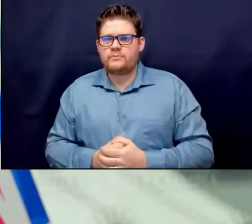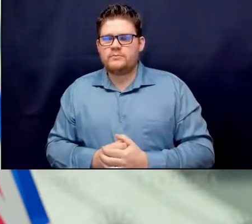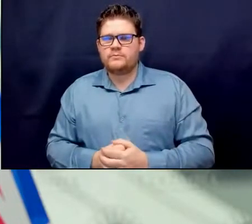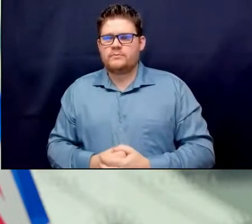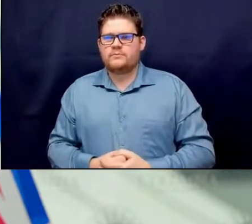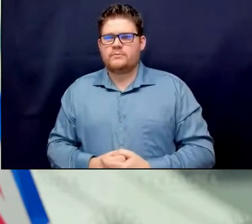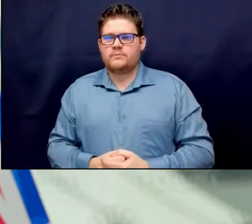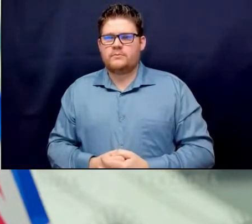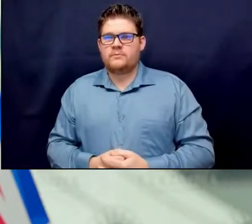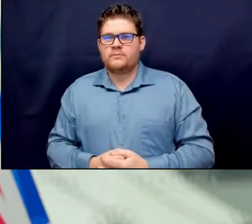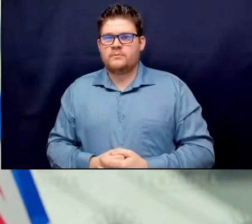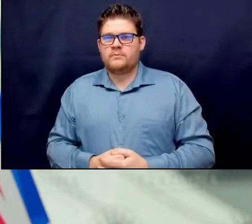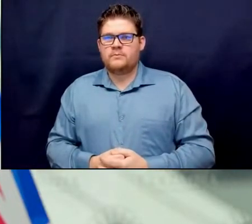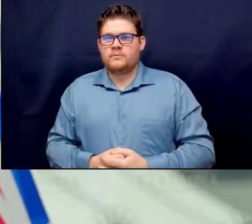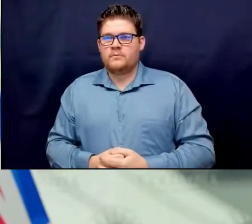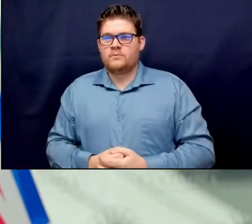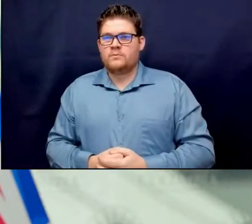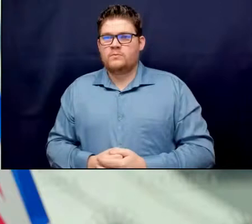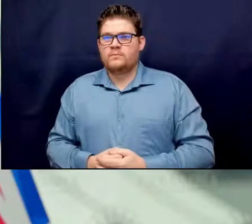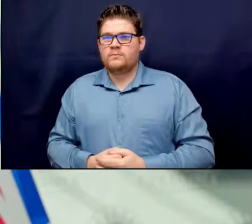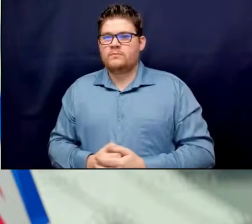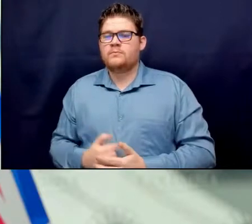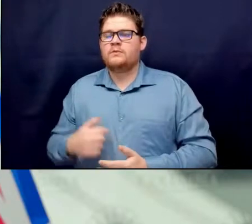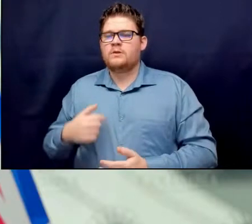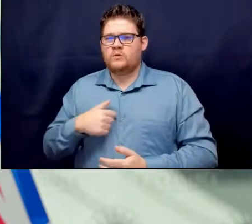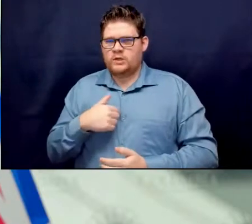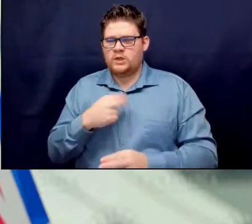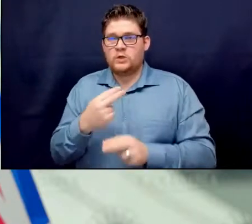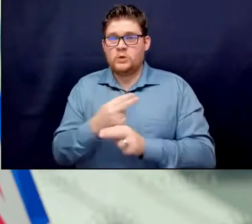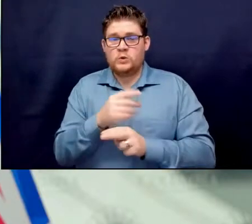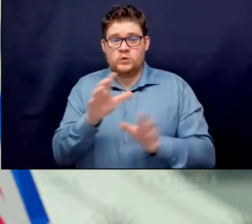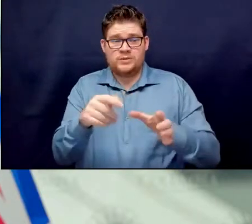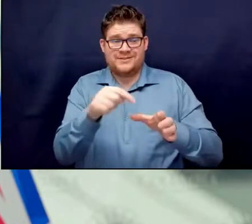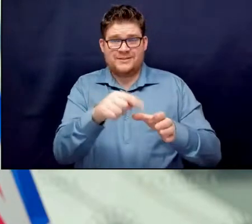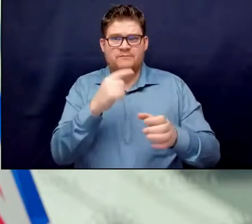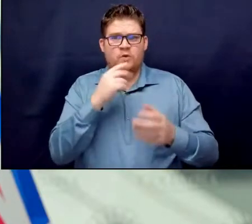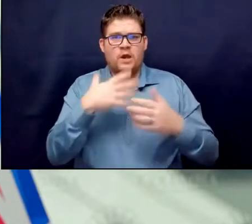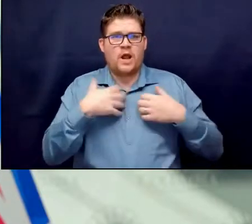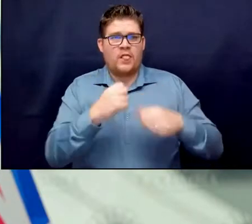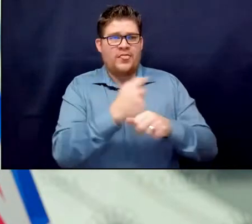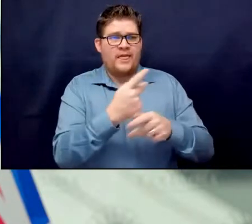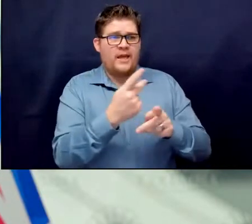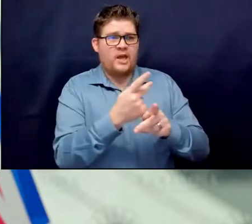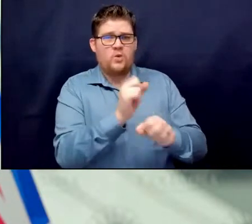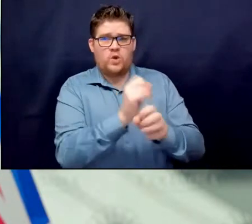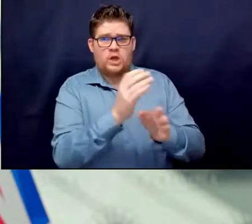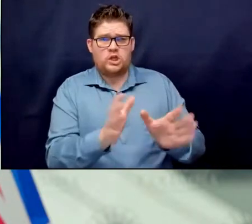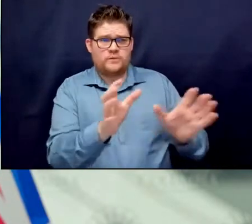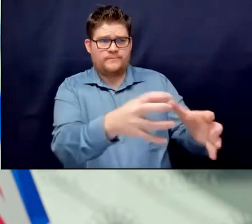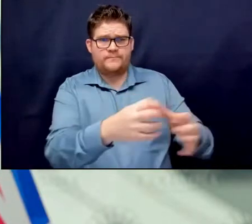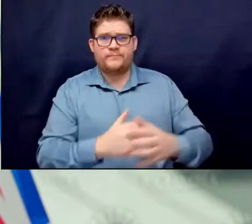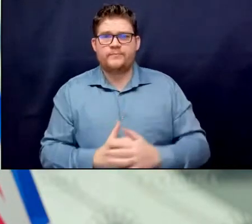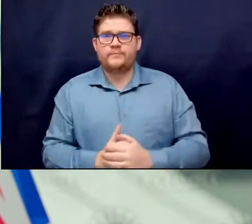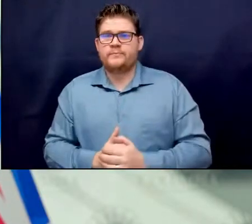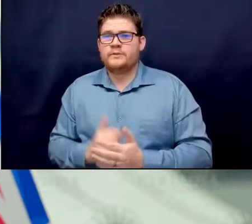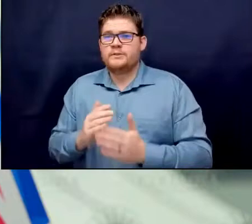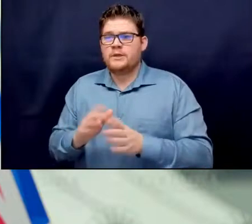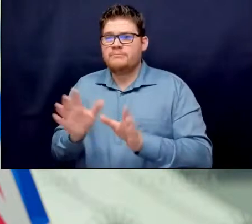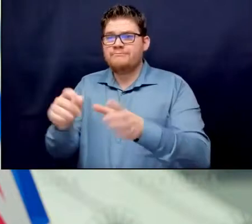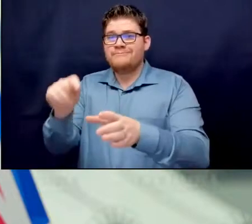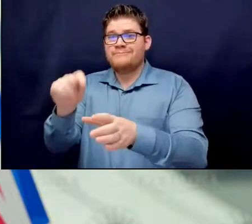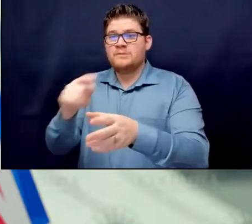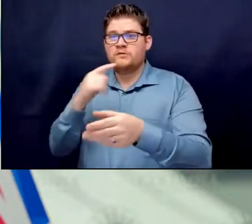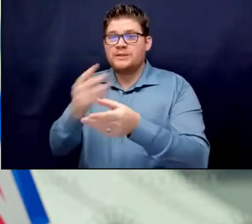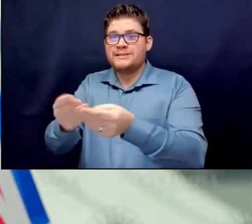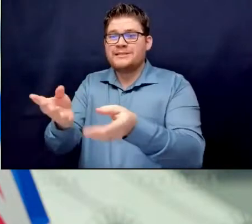to acute healthcare facilities for testing of symptomatic healthcare workers, 90,000 for repackaging and distribution to testing sites